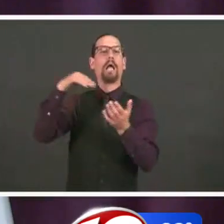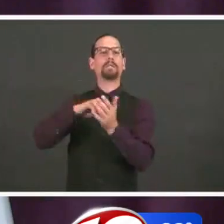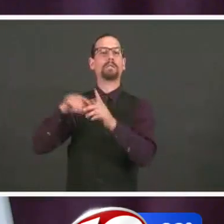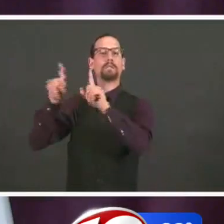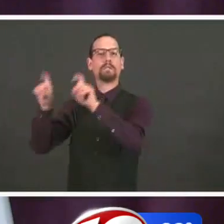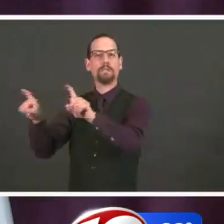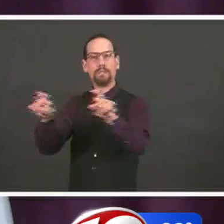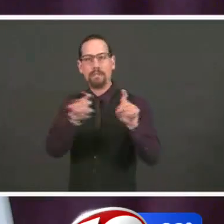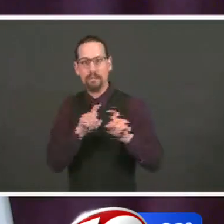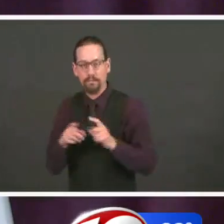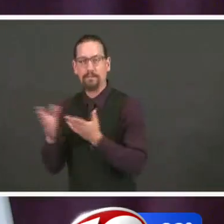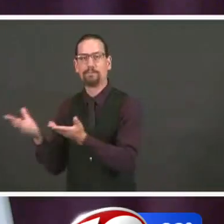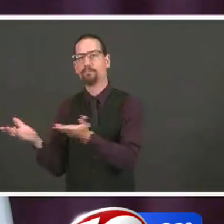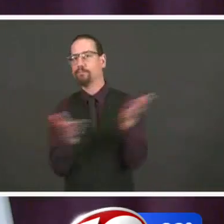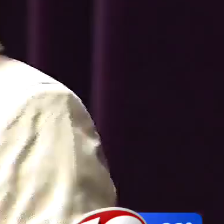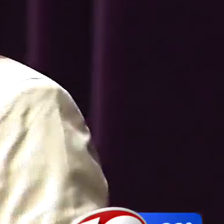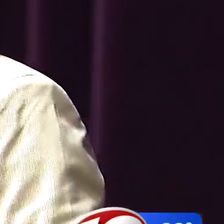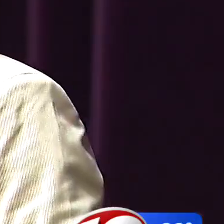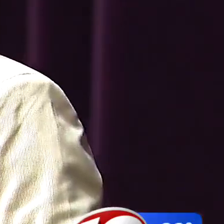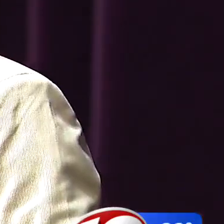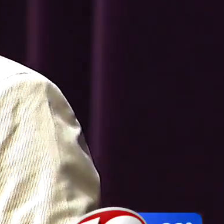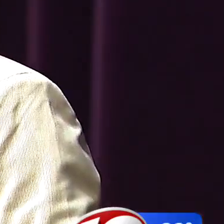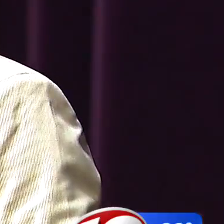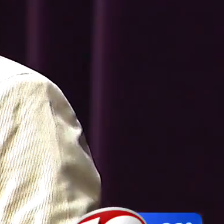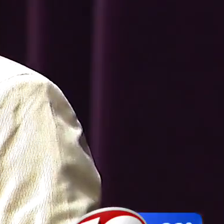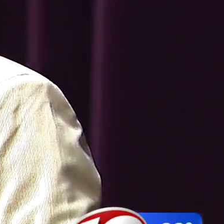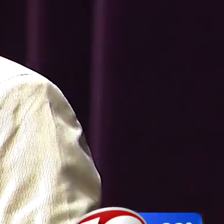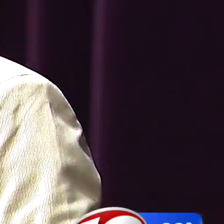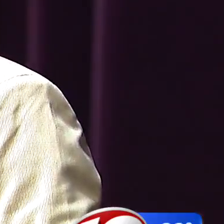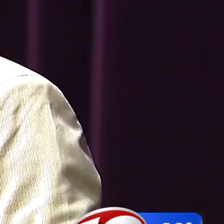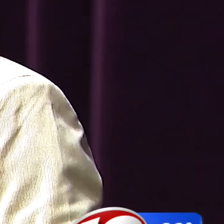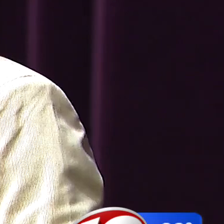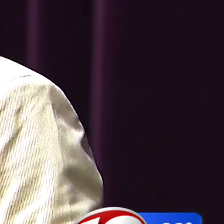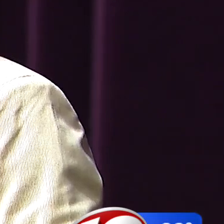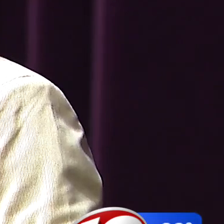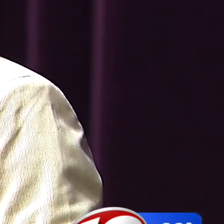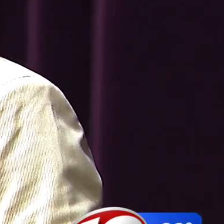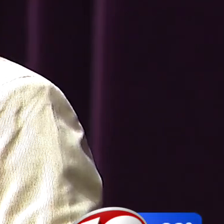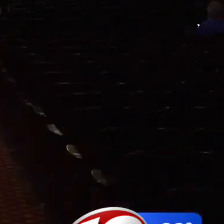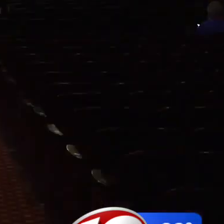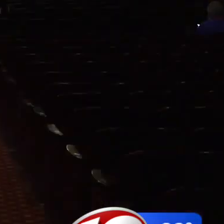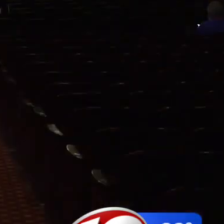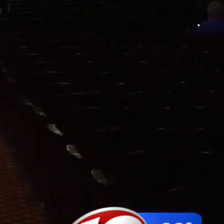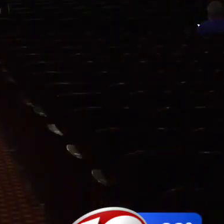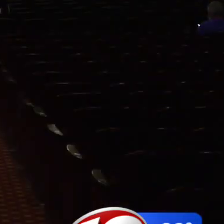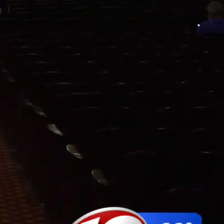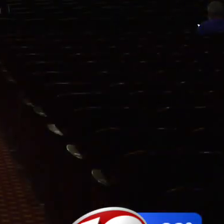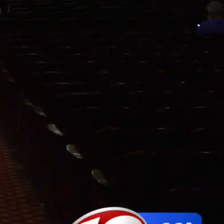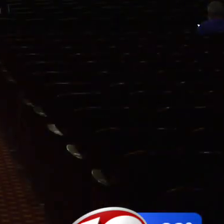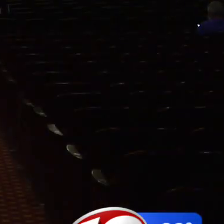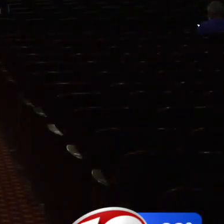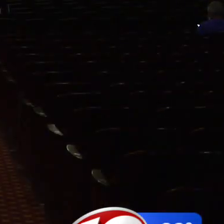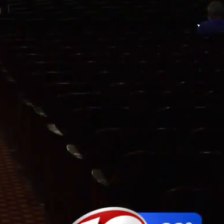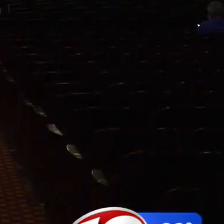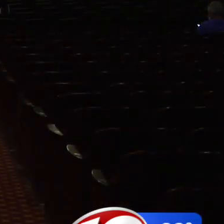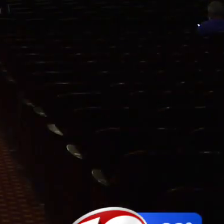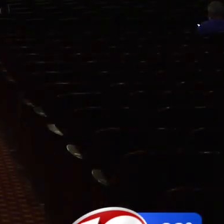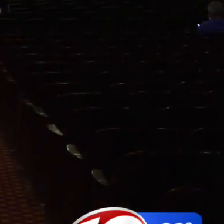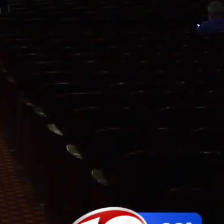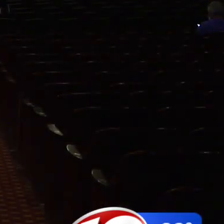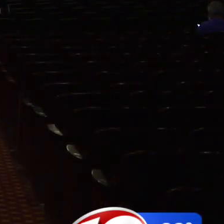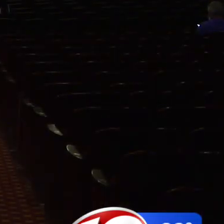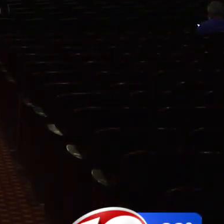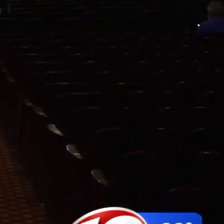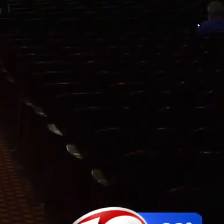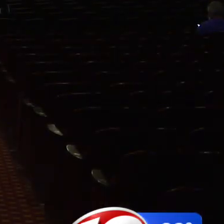front of outbreaks occurring. The governor also taking aim at large social gatherings, saying there are too many going on across the